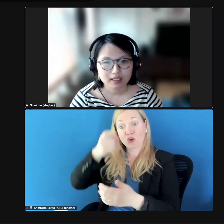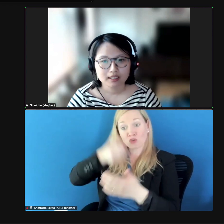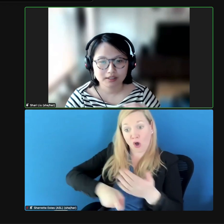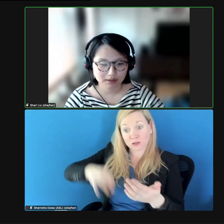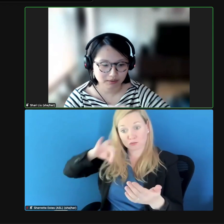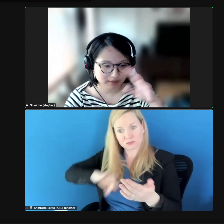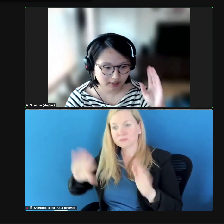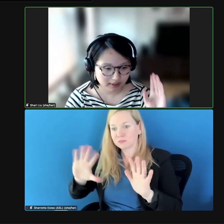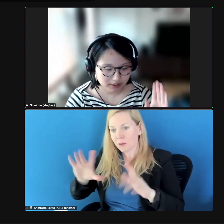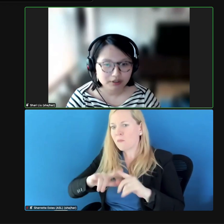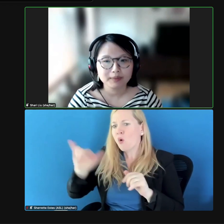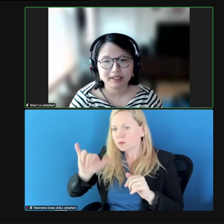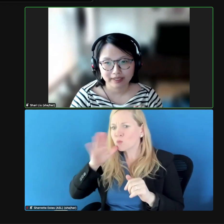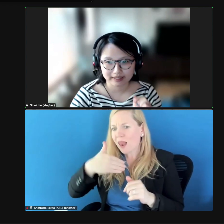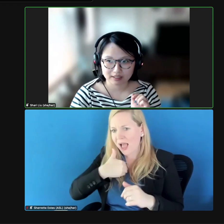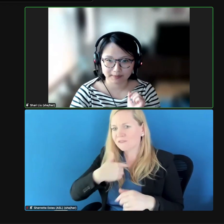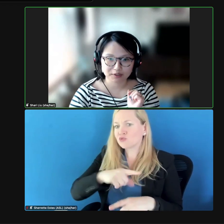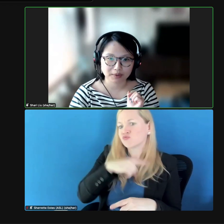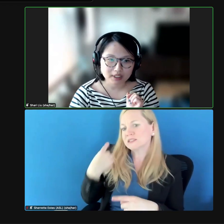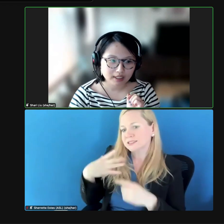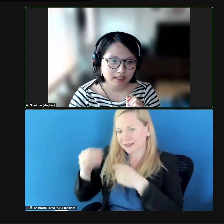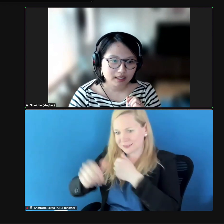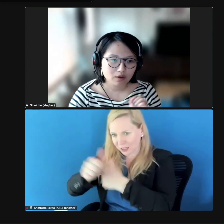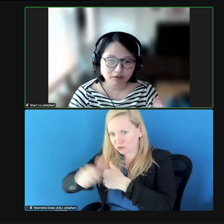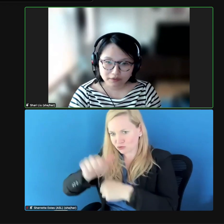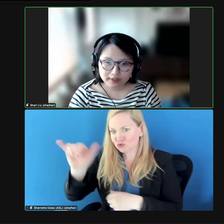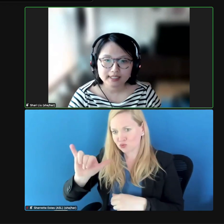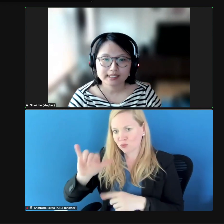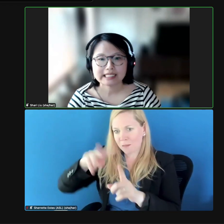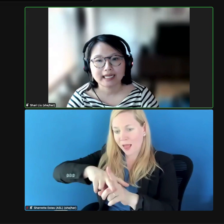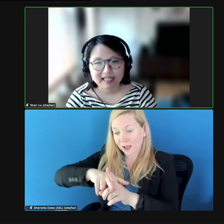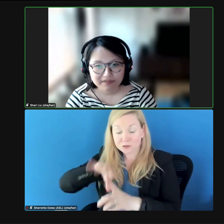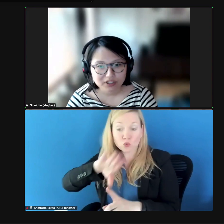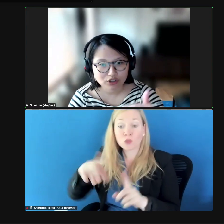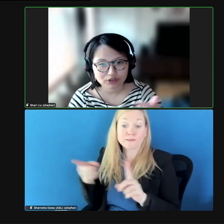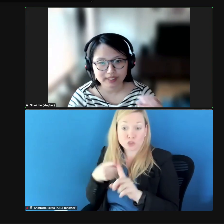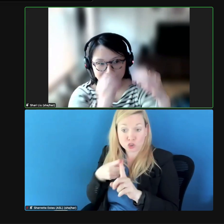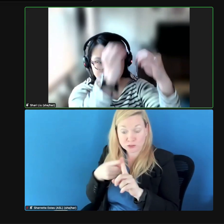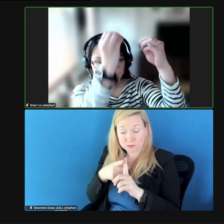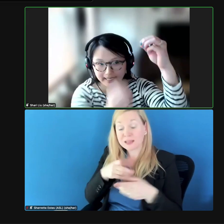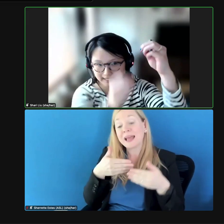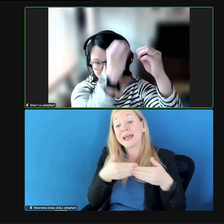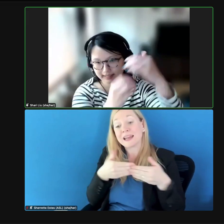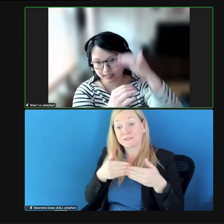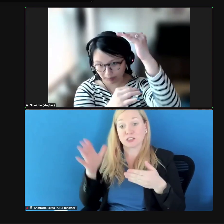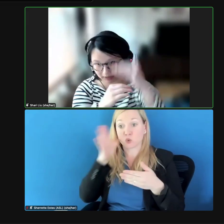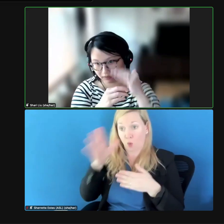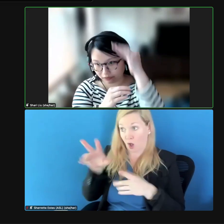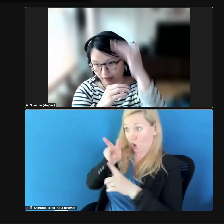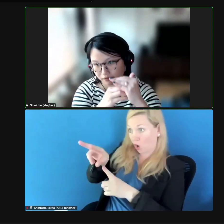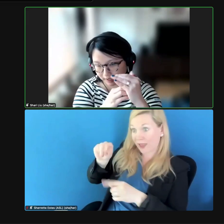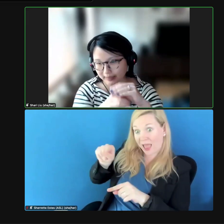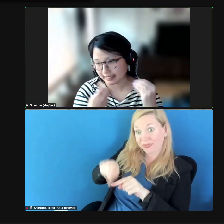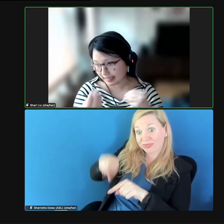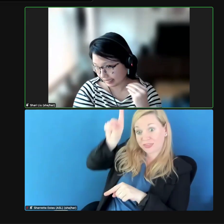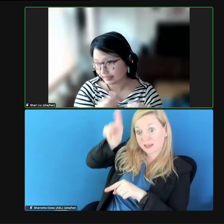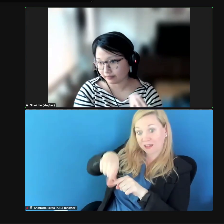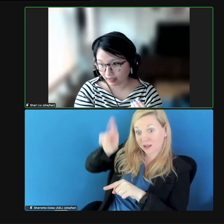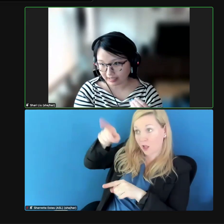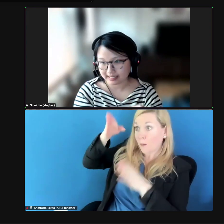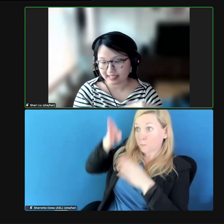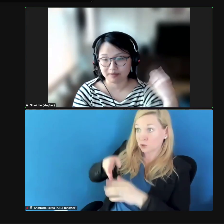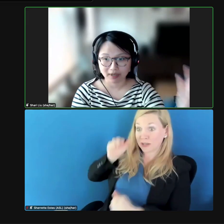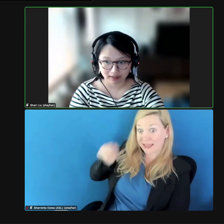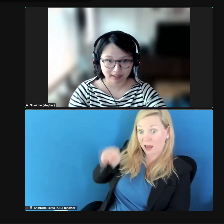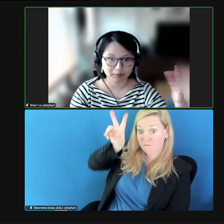dangers. So there are 2 main findings from this work. The first is that infants treat the height that someone could fall from as a kind